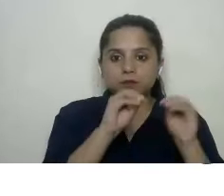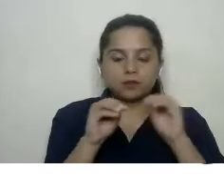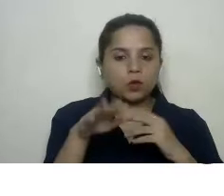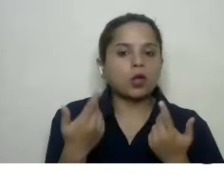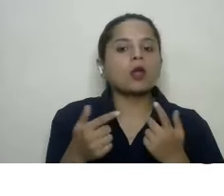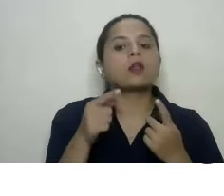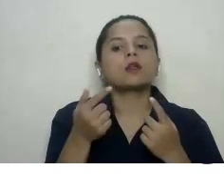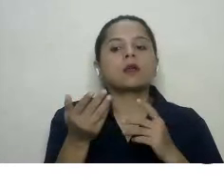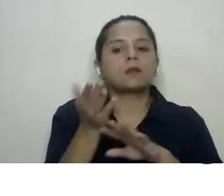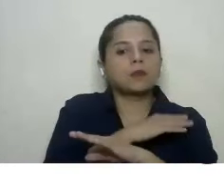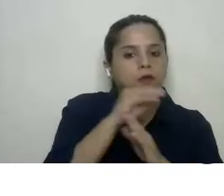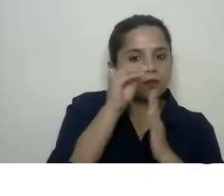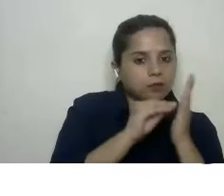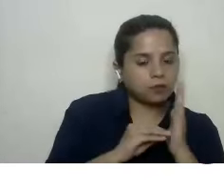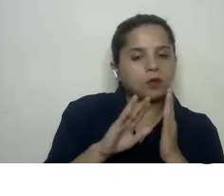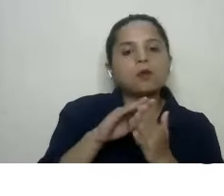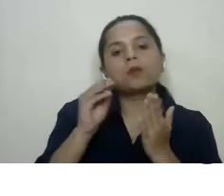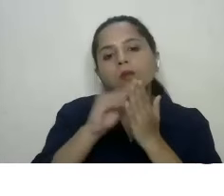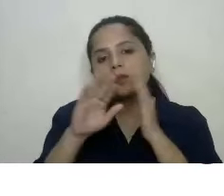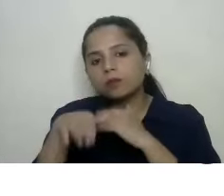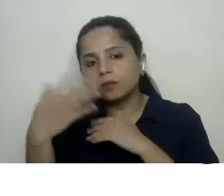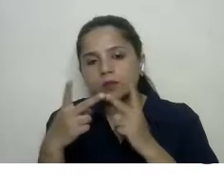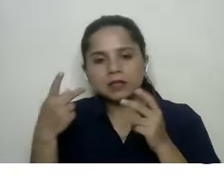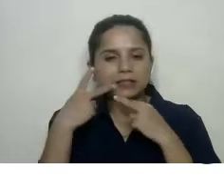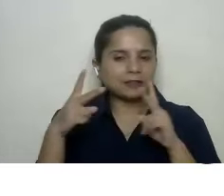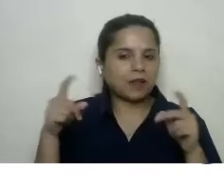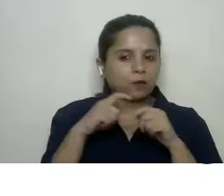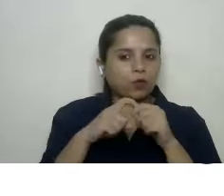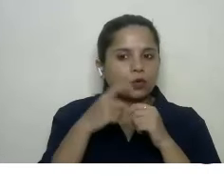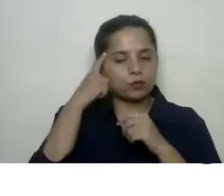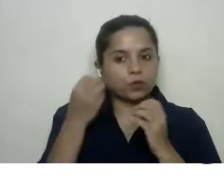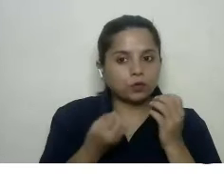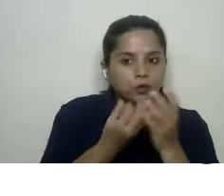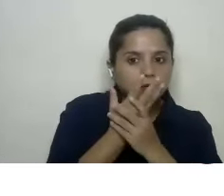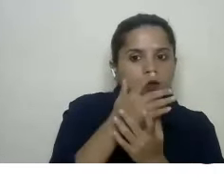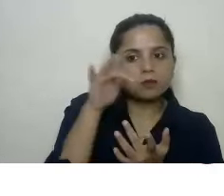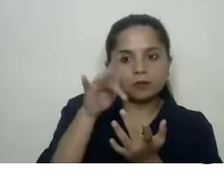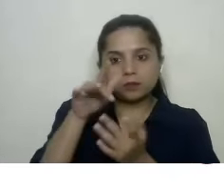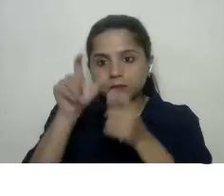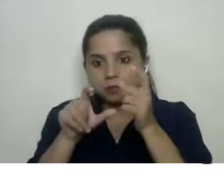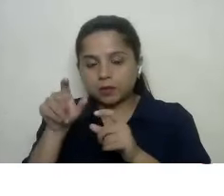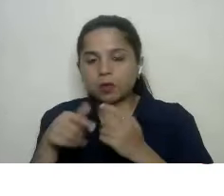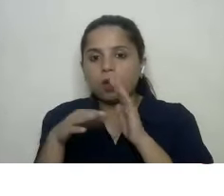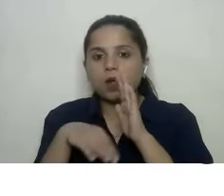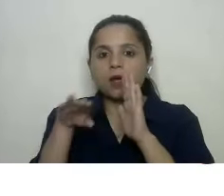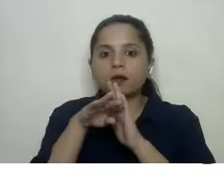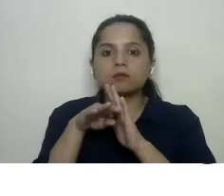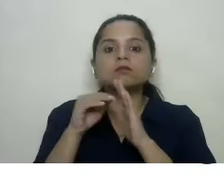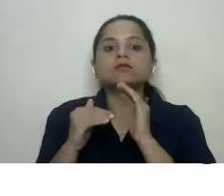and then the CFR differentiated questions for beginner, intermediate, and advanced levels.